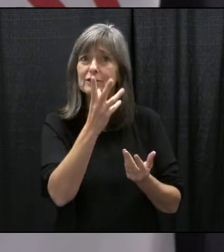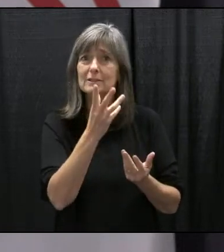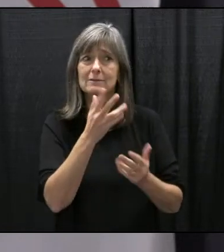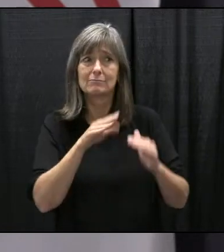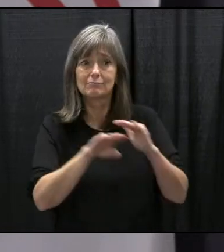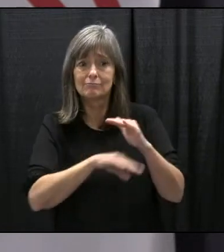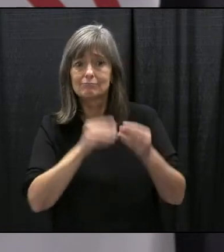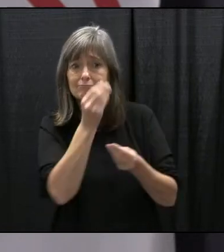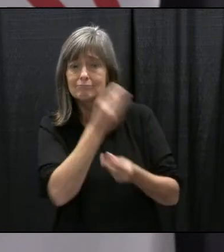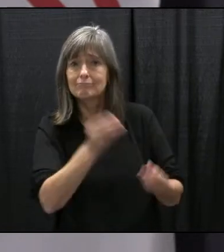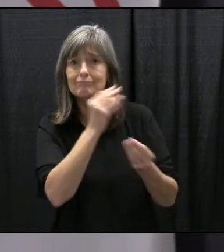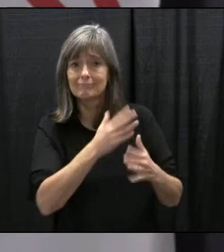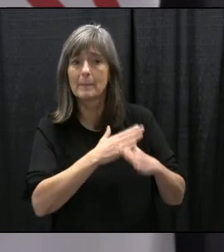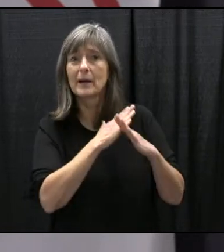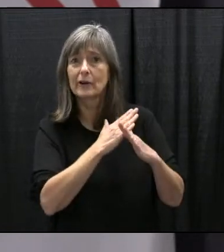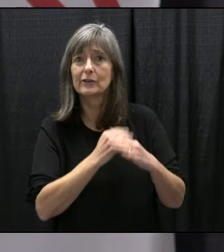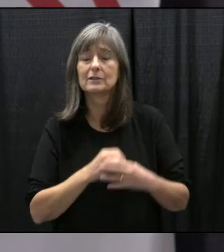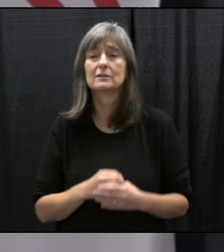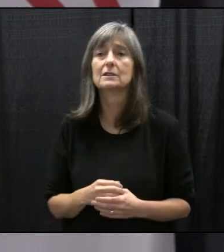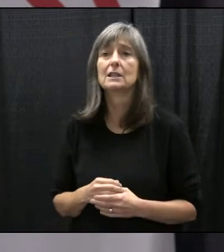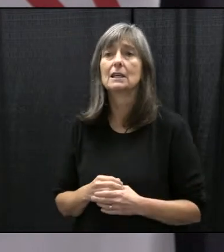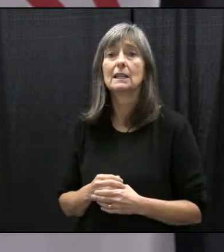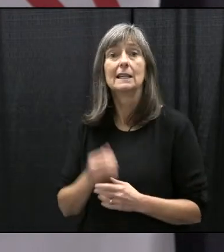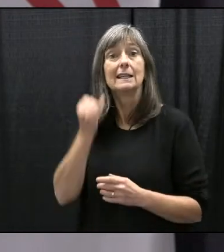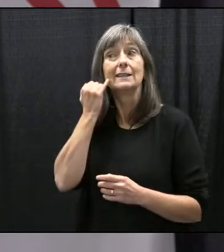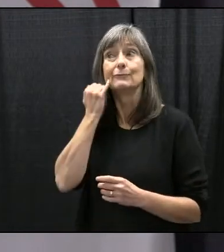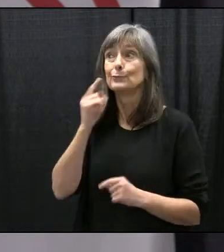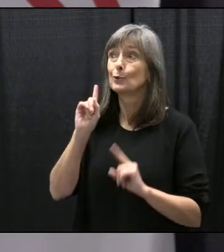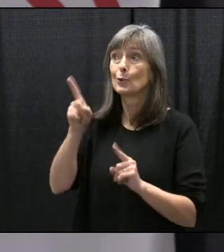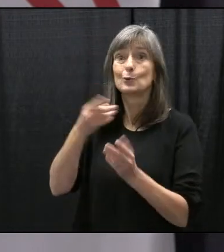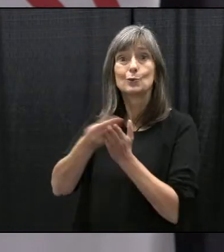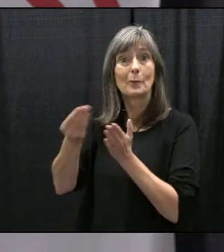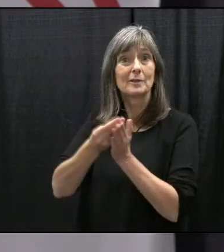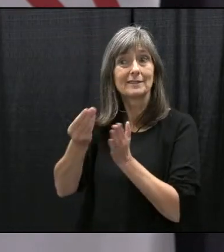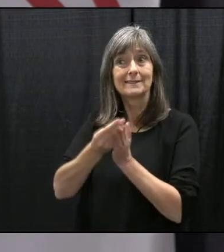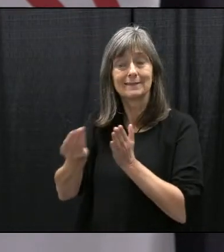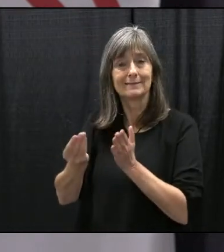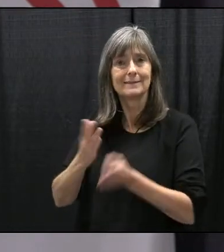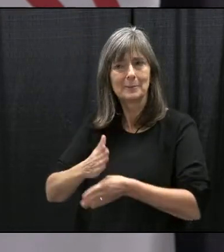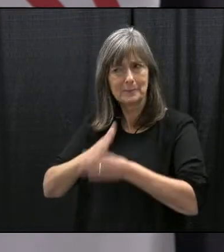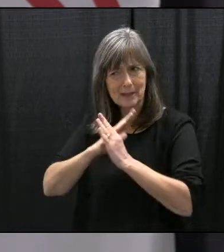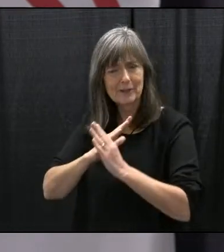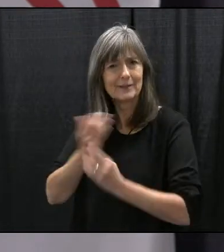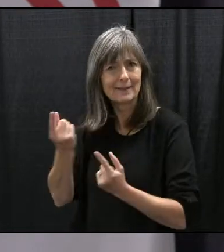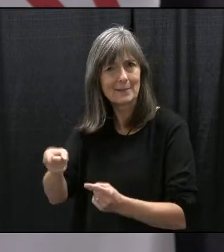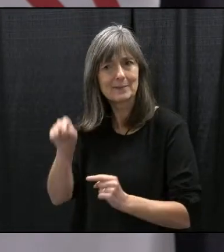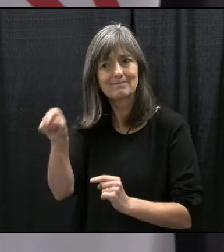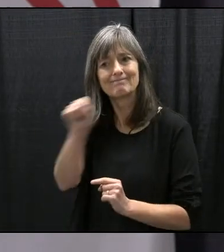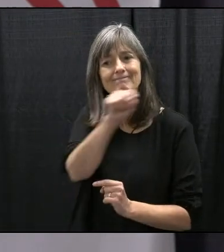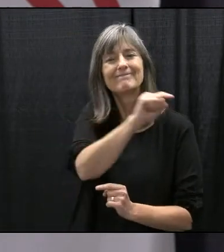information. We have barriers when you go to shop in a store. So we have them throughout